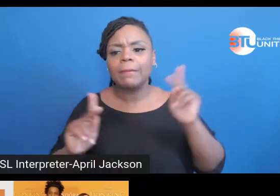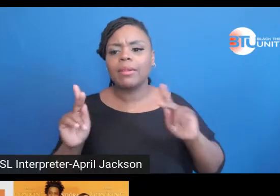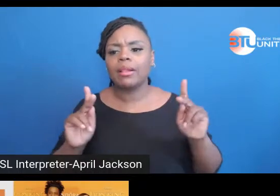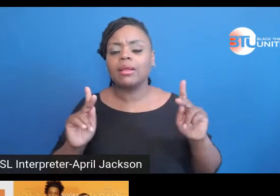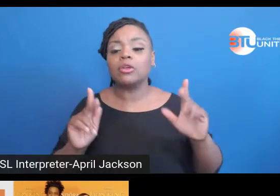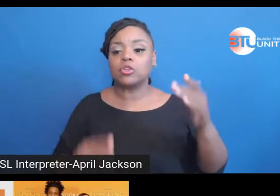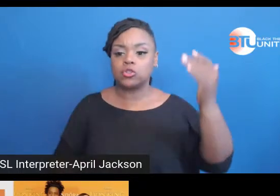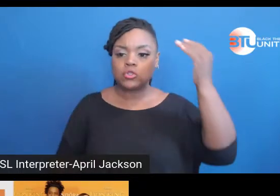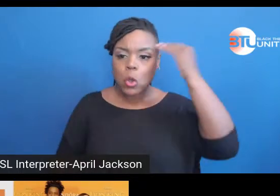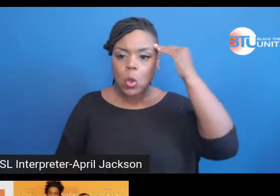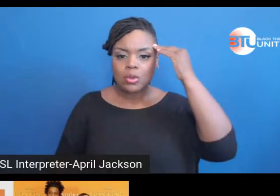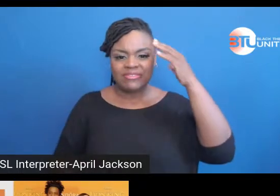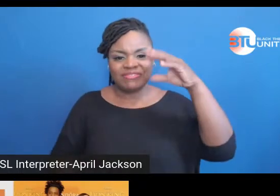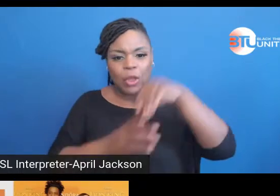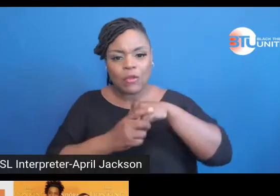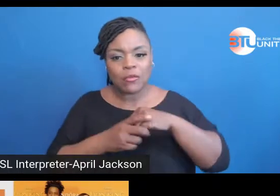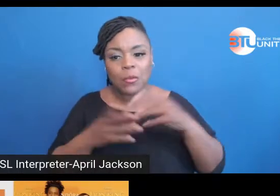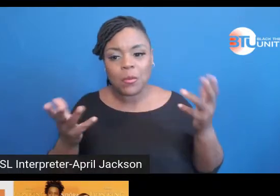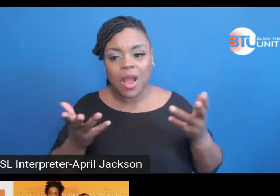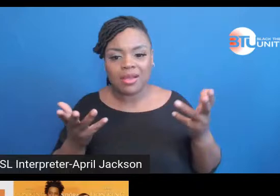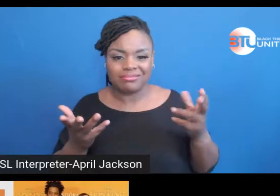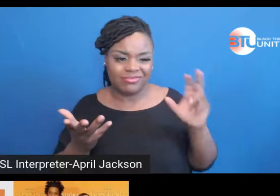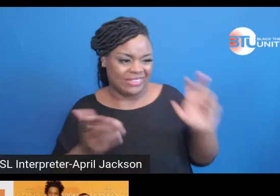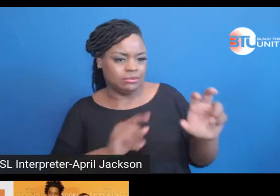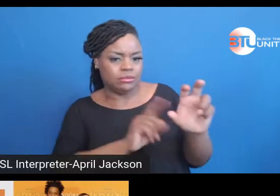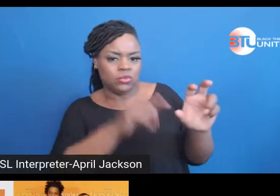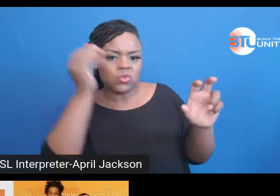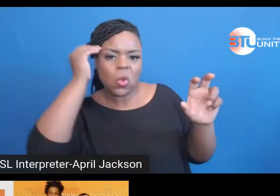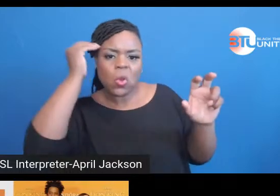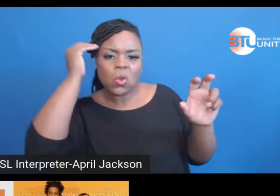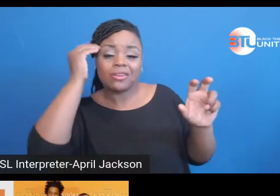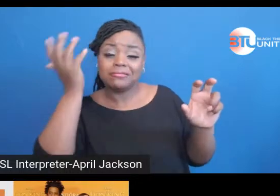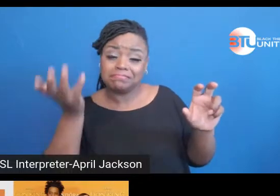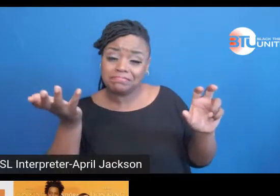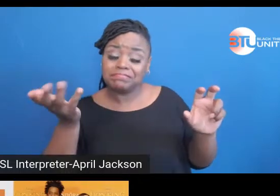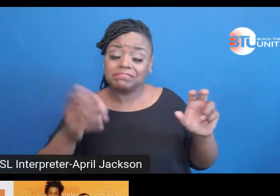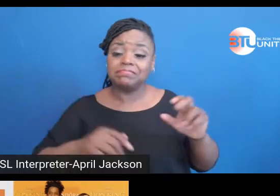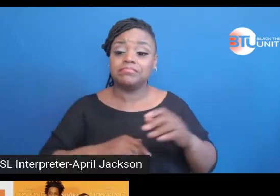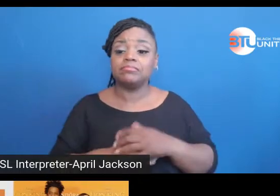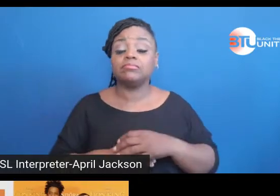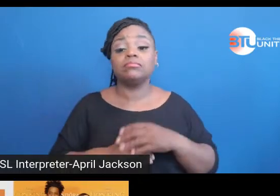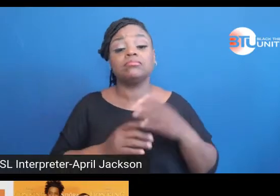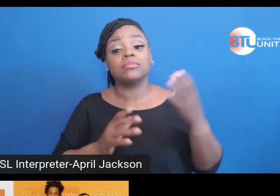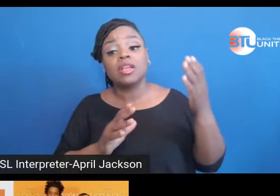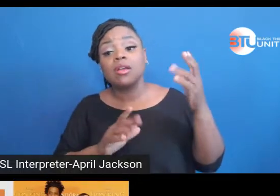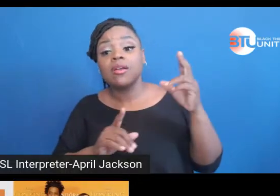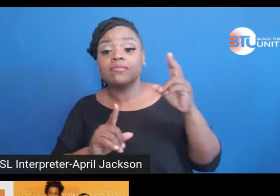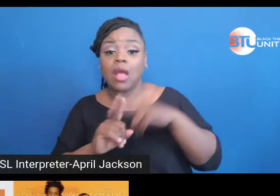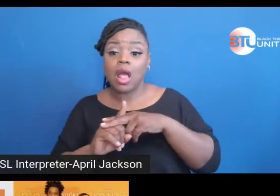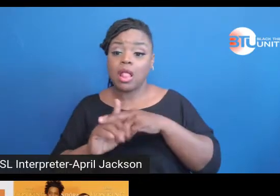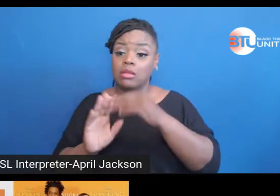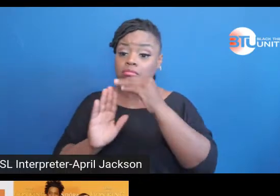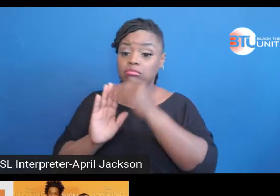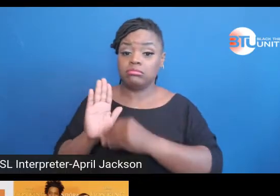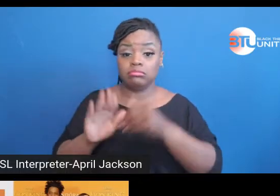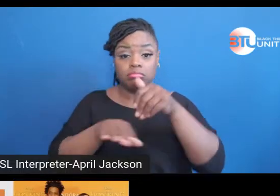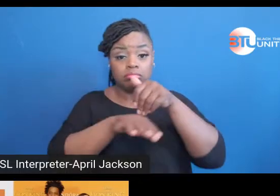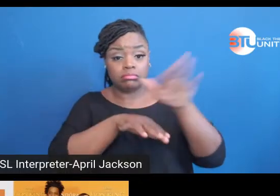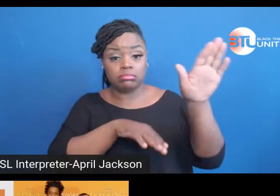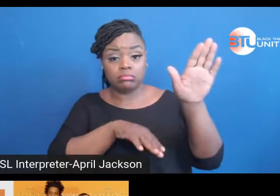getting into, that they're advised. So there are certain filings that you'll have to make. There will be